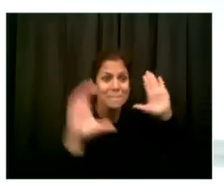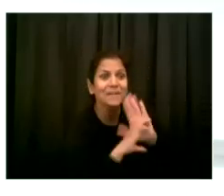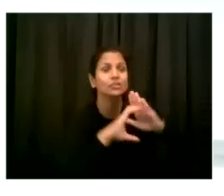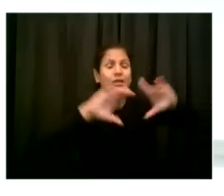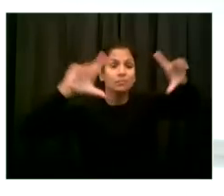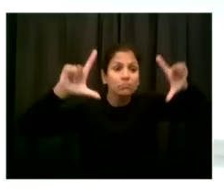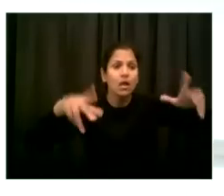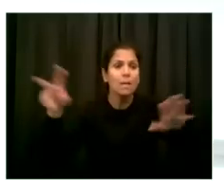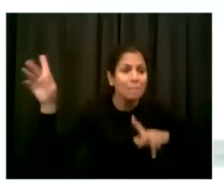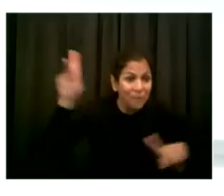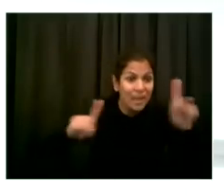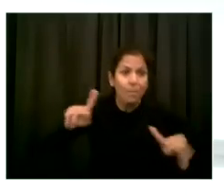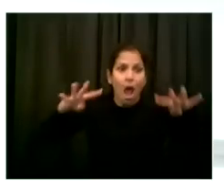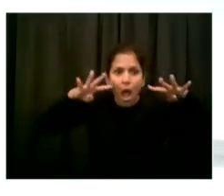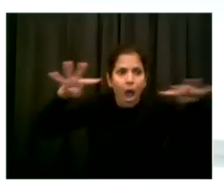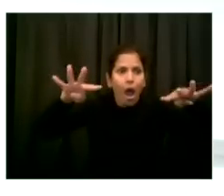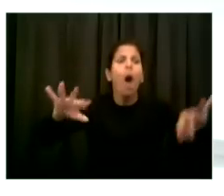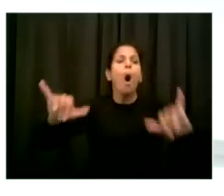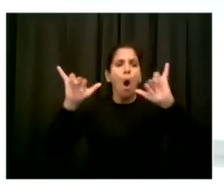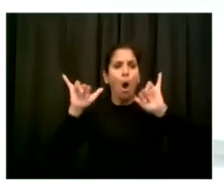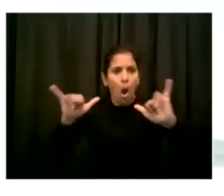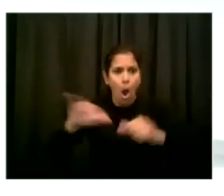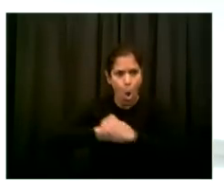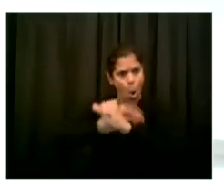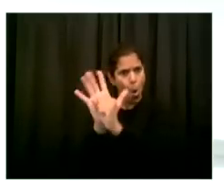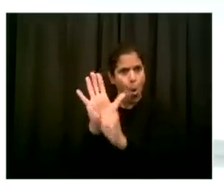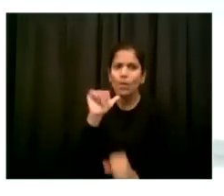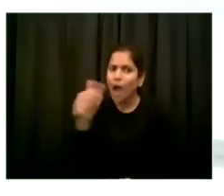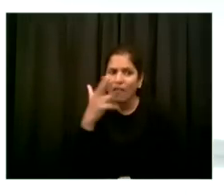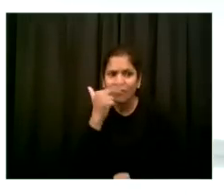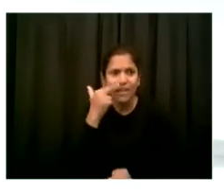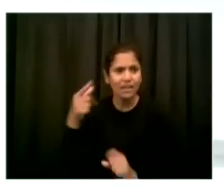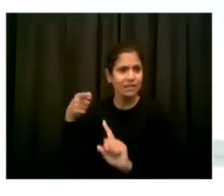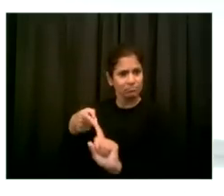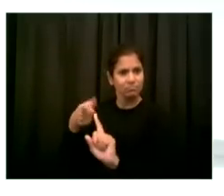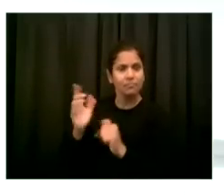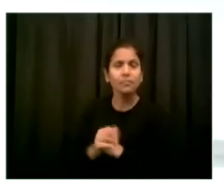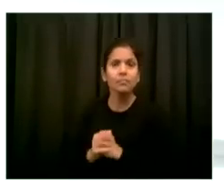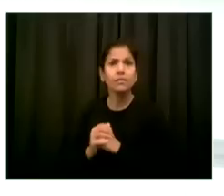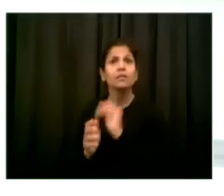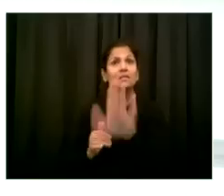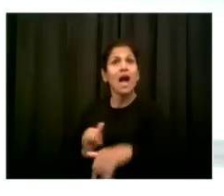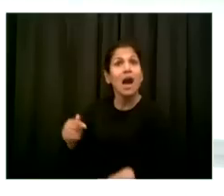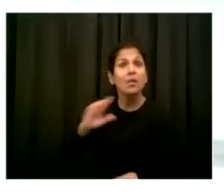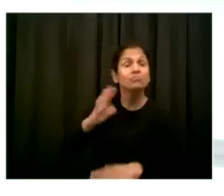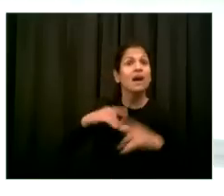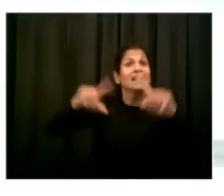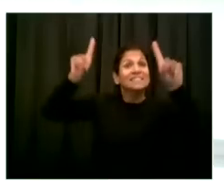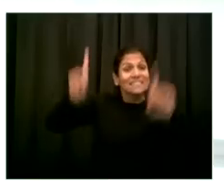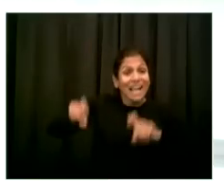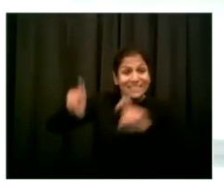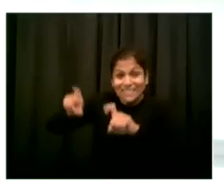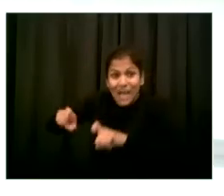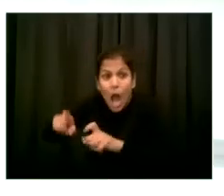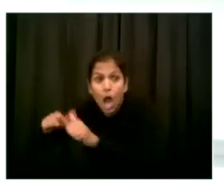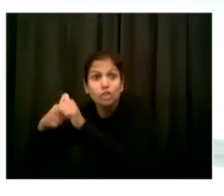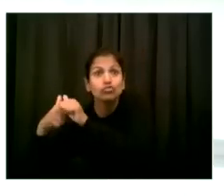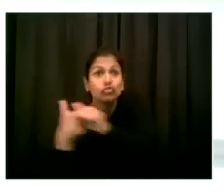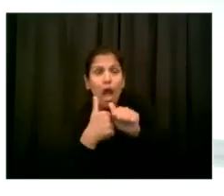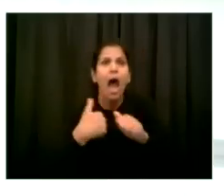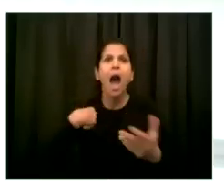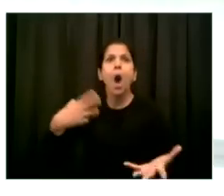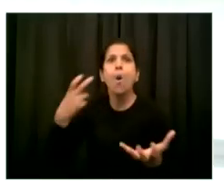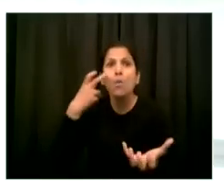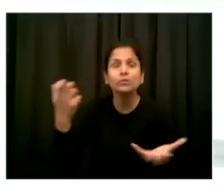testing machines to those trusted providers so that patients who are coming to them are also able to